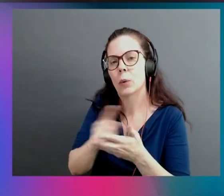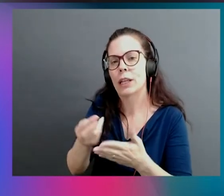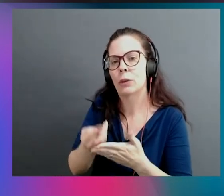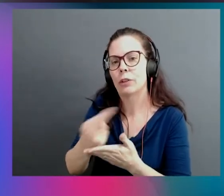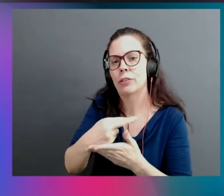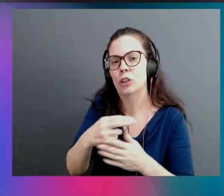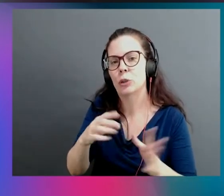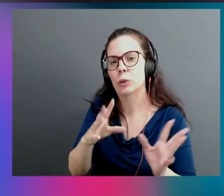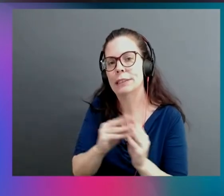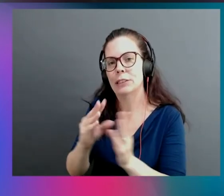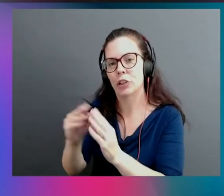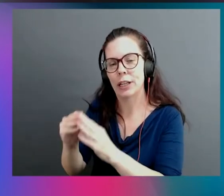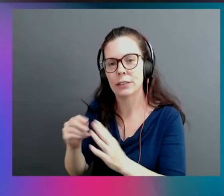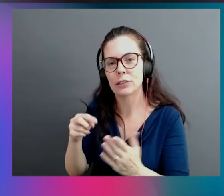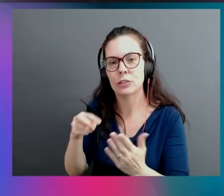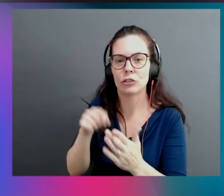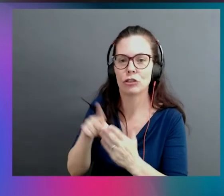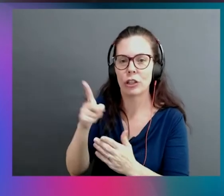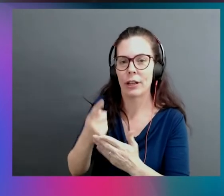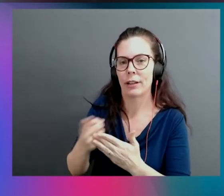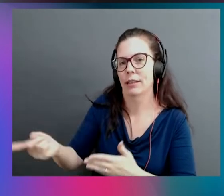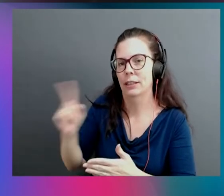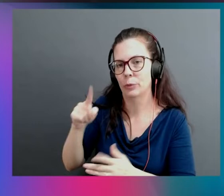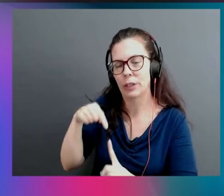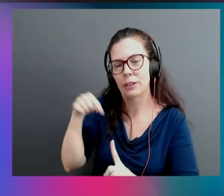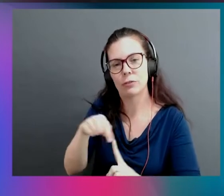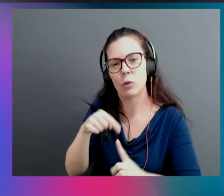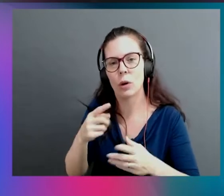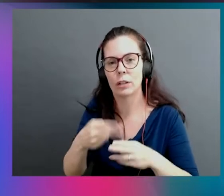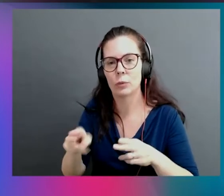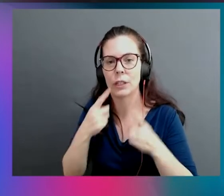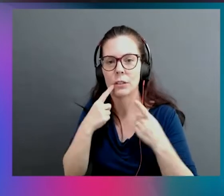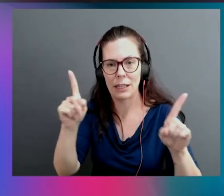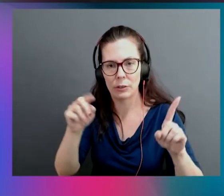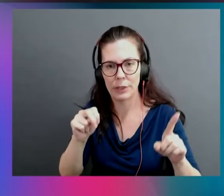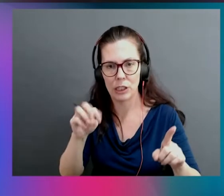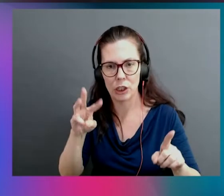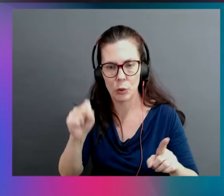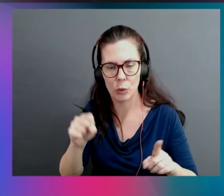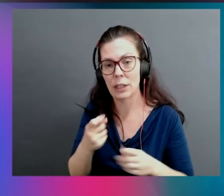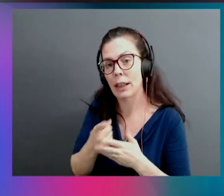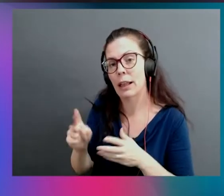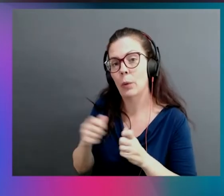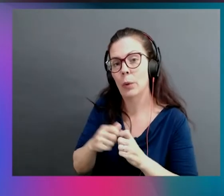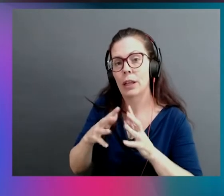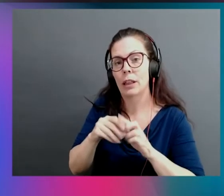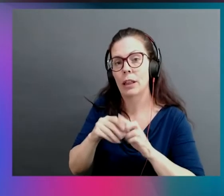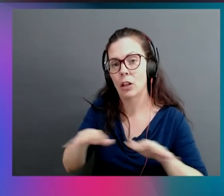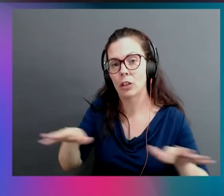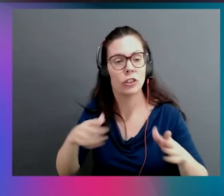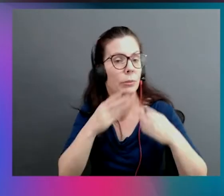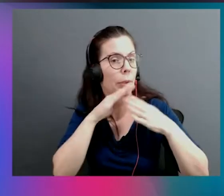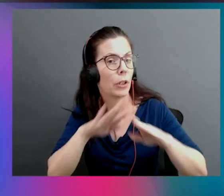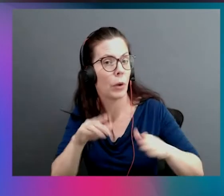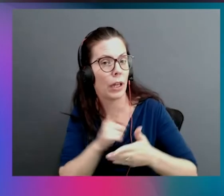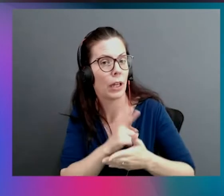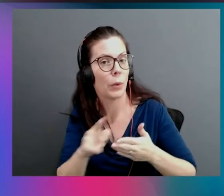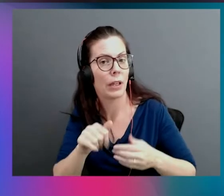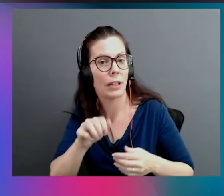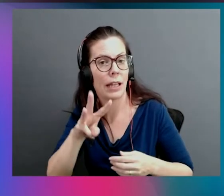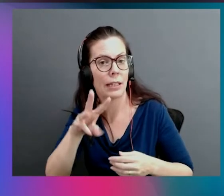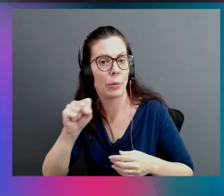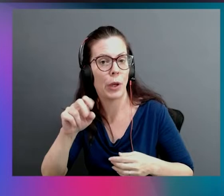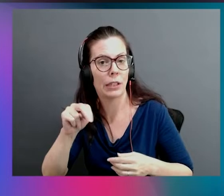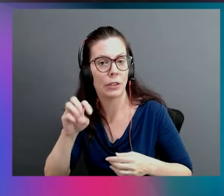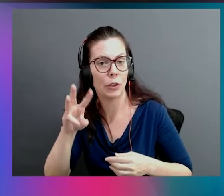interesting news Here and we are. announcements from AWS. Last week's launch as it's been a quiet week on the AWS News blog. However,